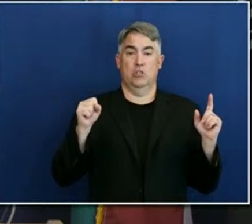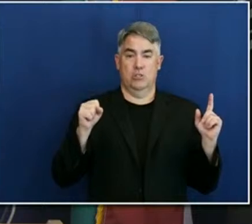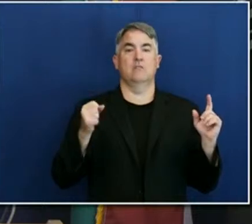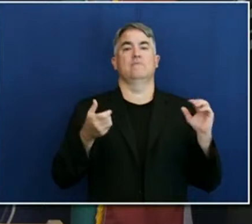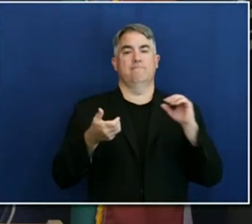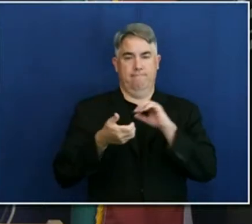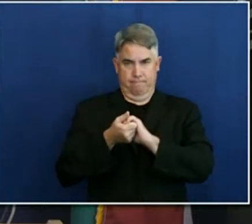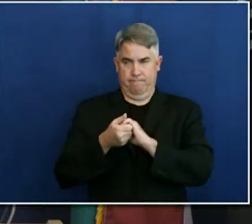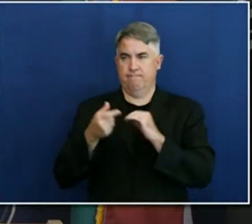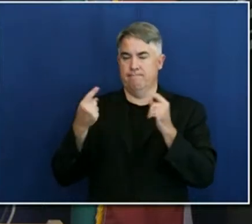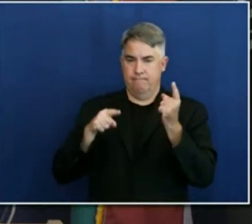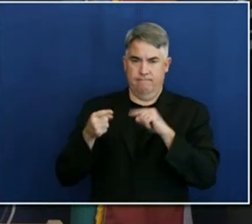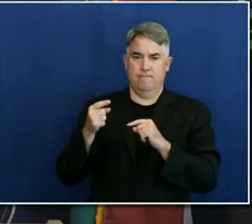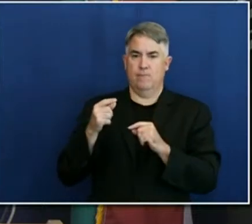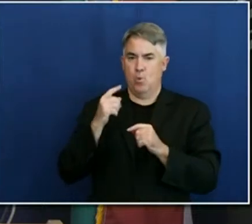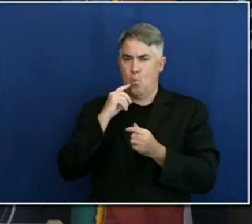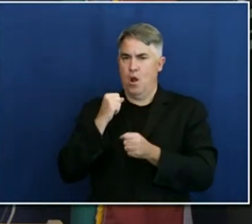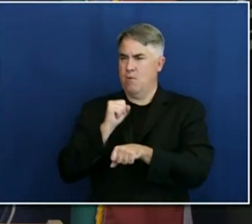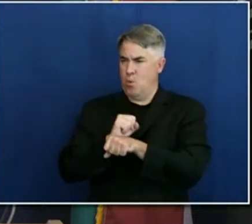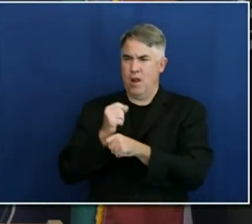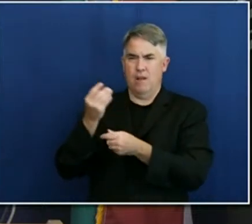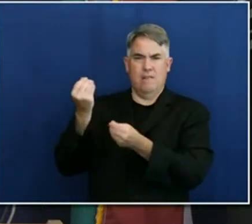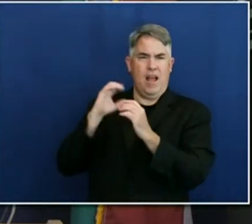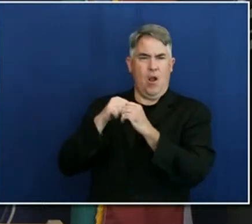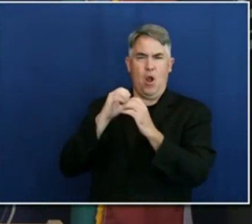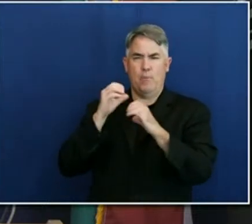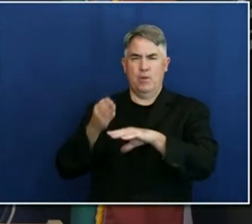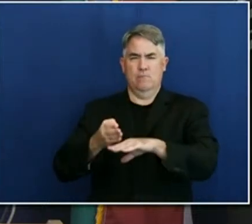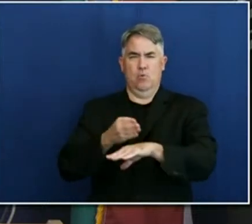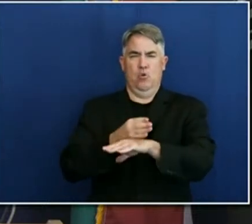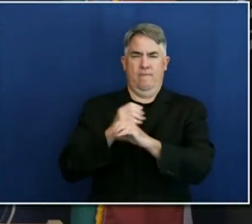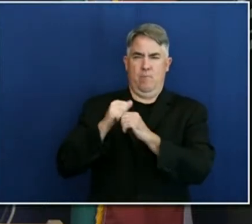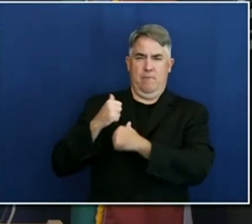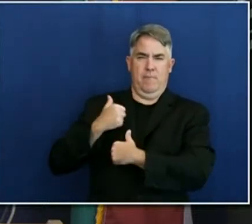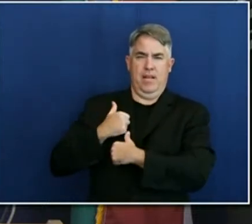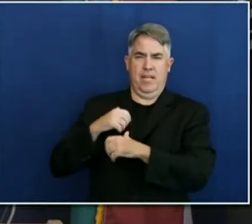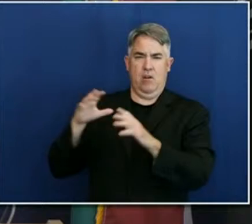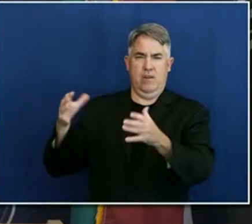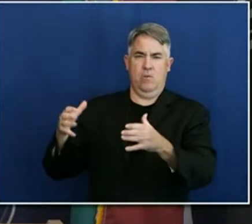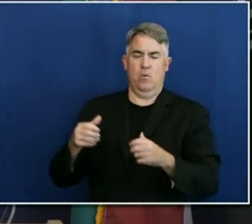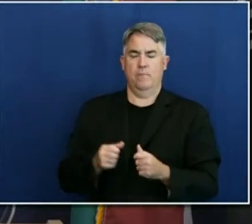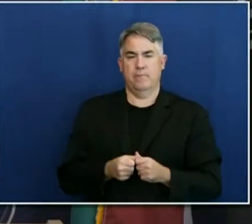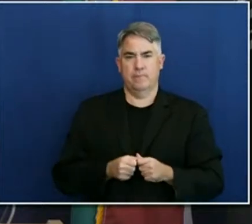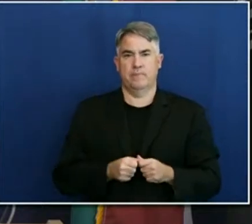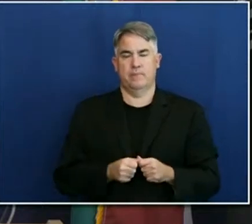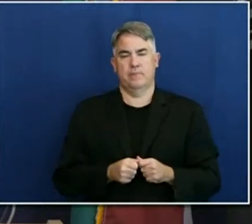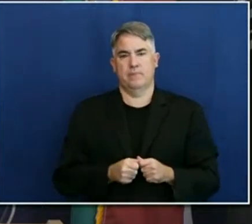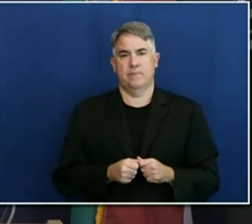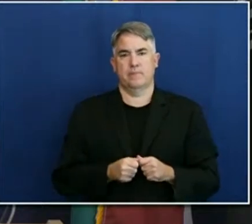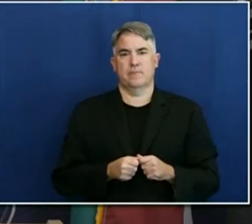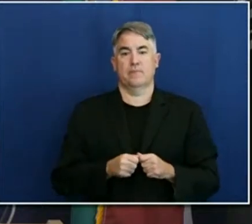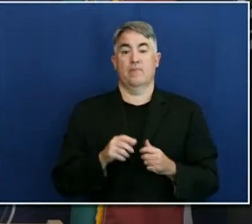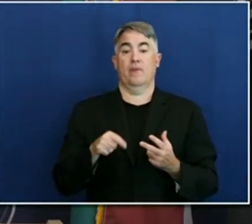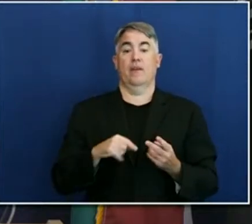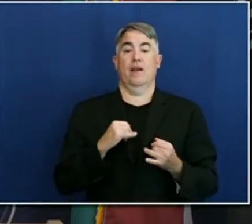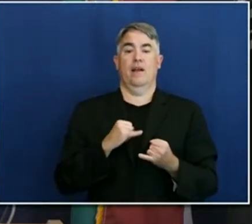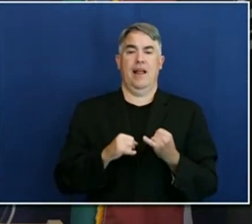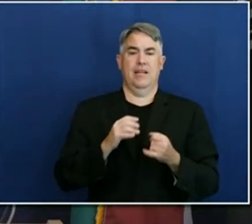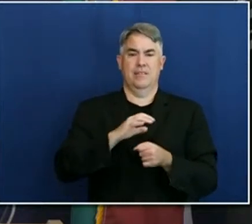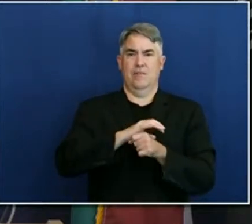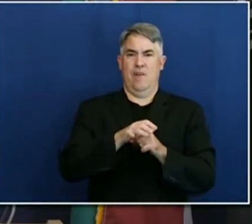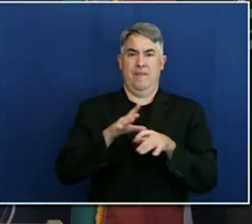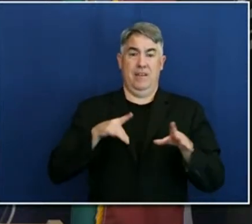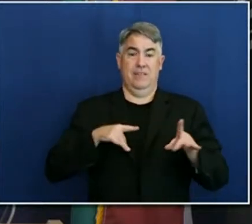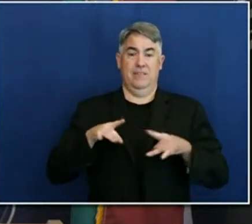weeks we'll be able to add in their numbers as well. Finally, when it comes to our case rate, we're holding steady. You'll see